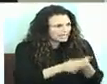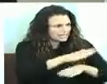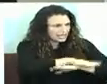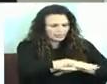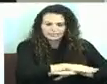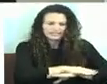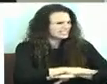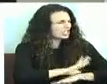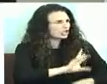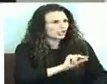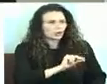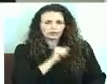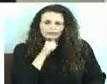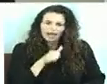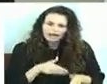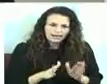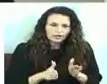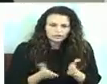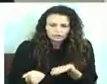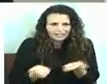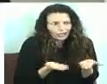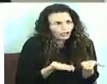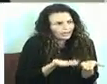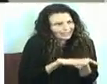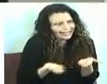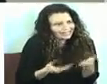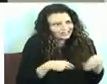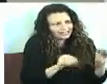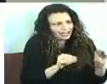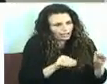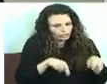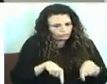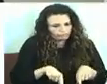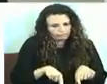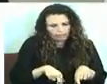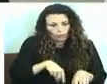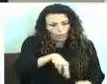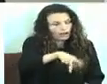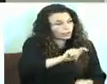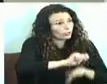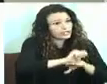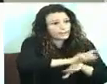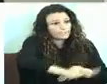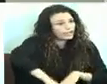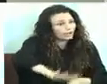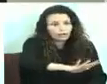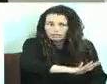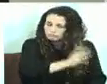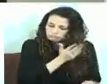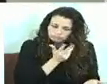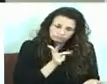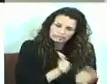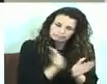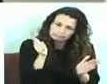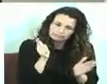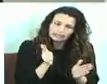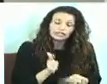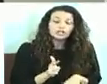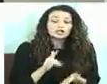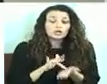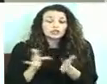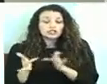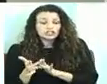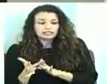and would not allow anyone to carry merchandise through the temple courts. At this moment, Jesus had